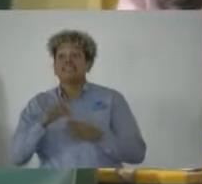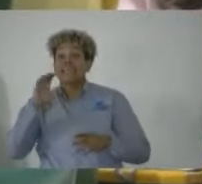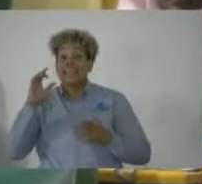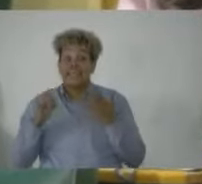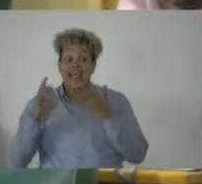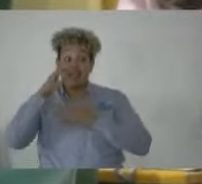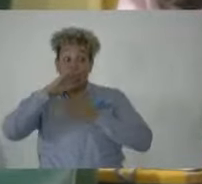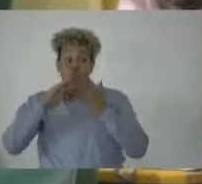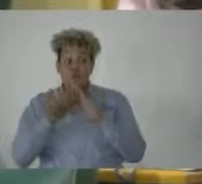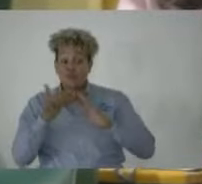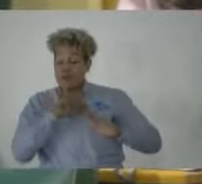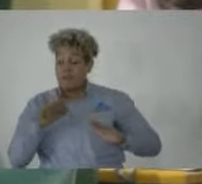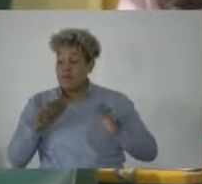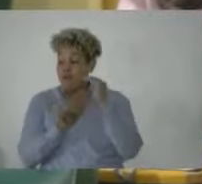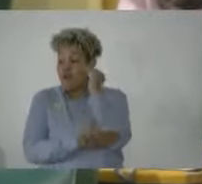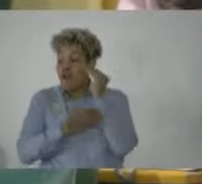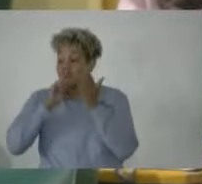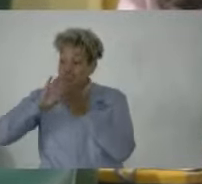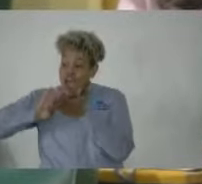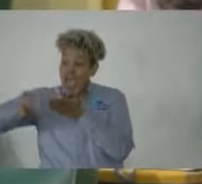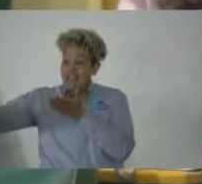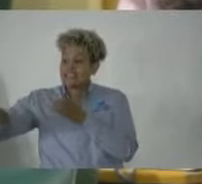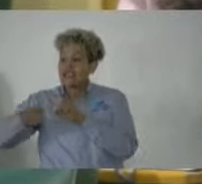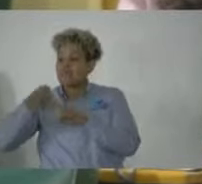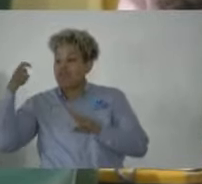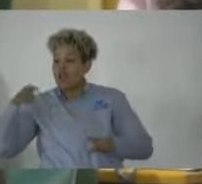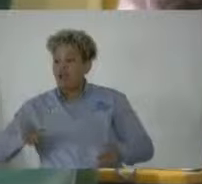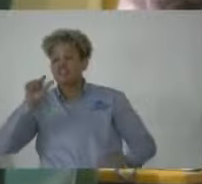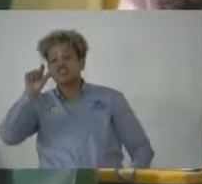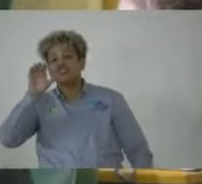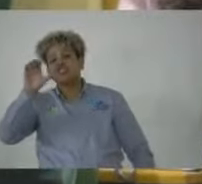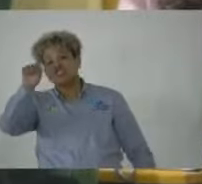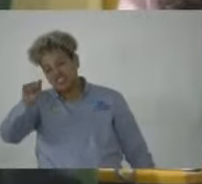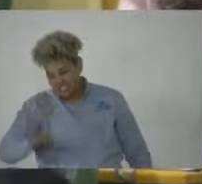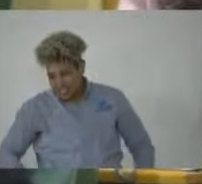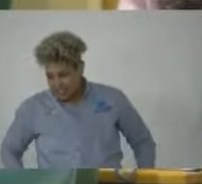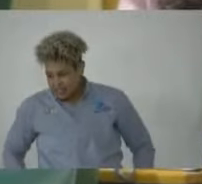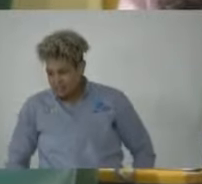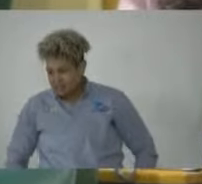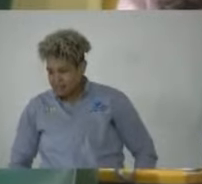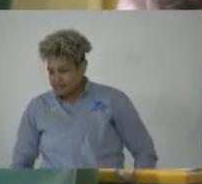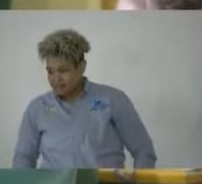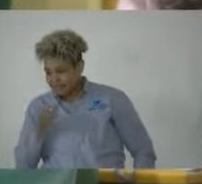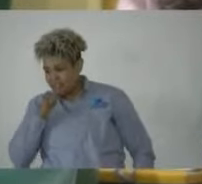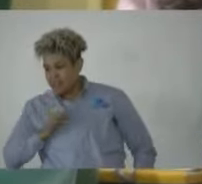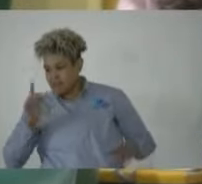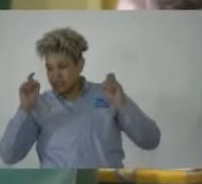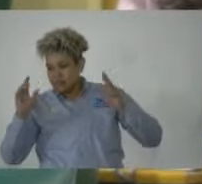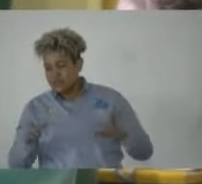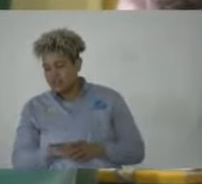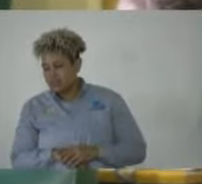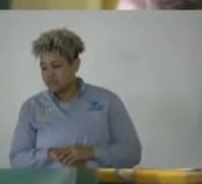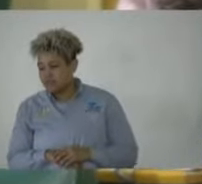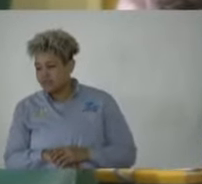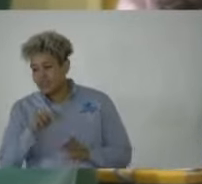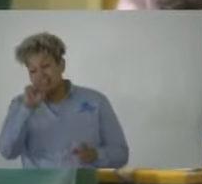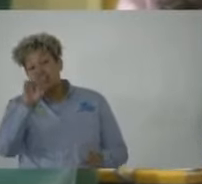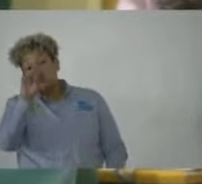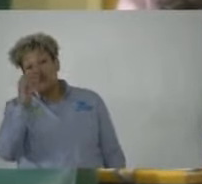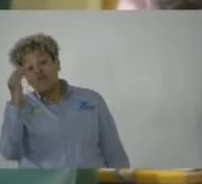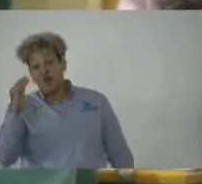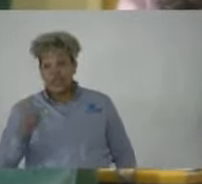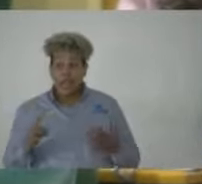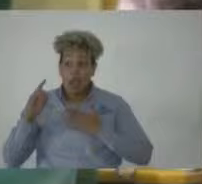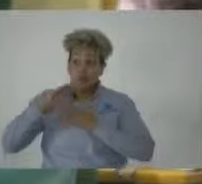CARICOM member states were exempt from GCT, Madam Speaker. That was in